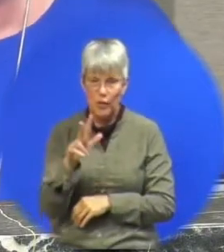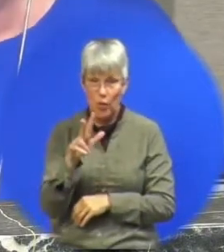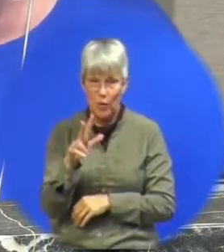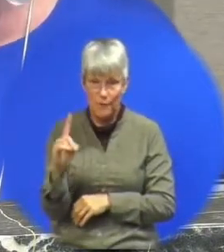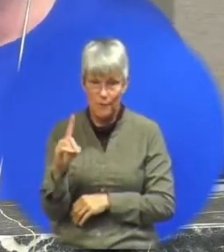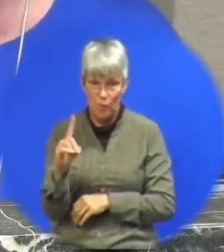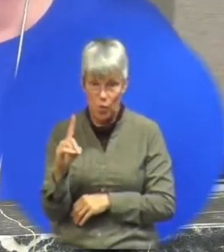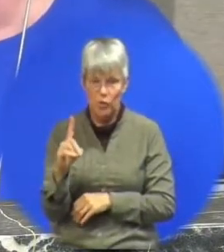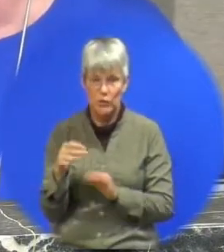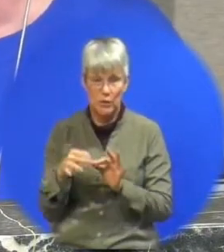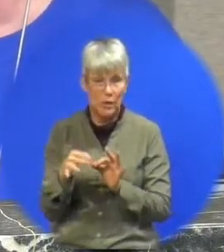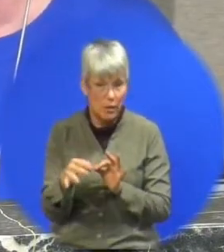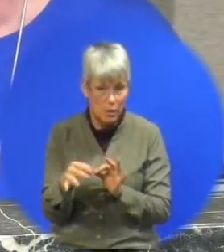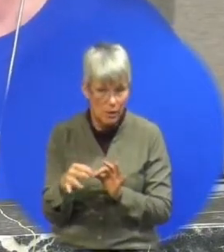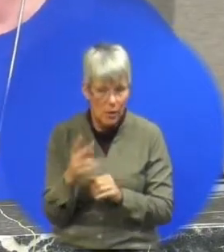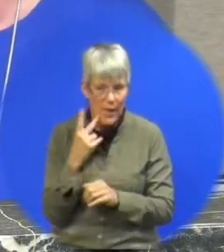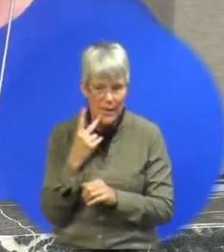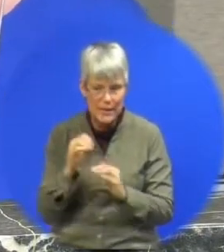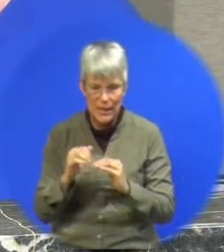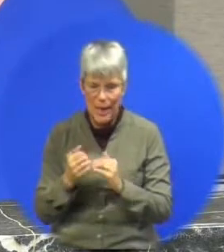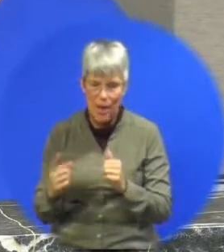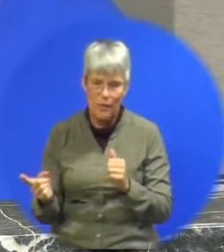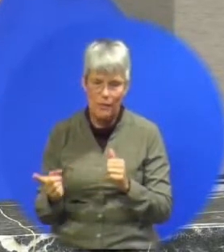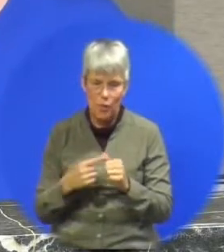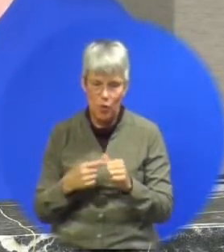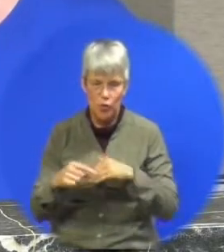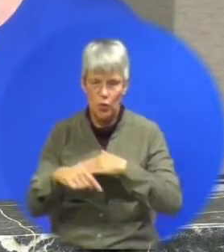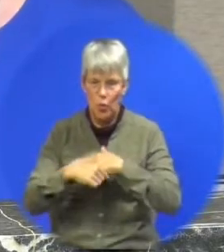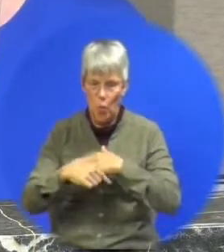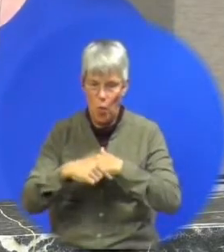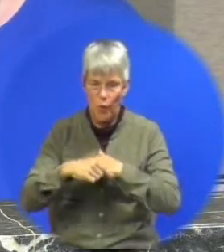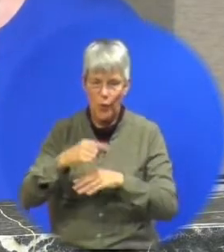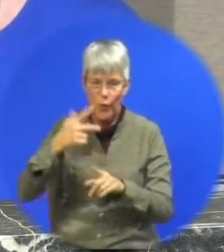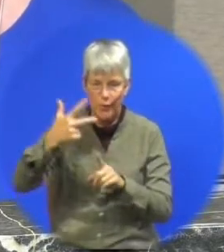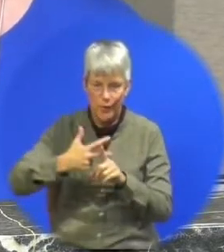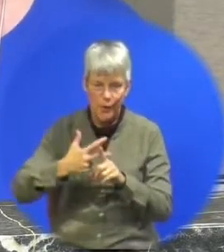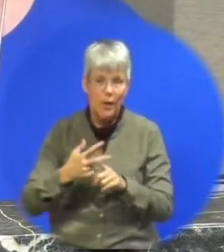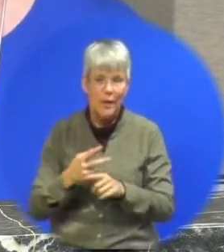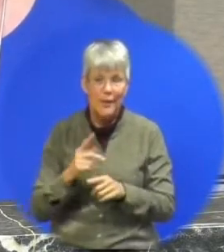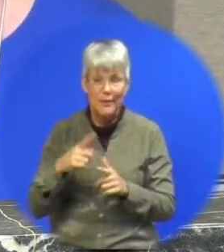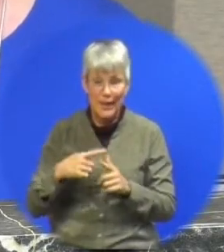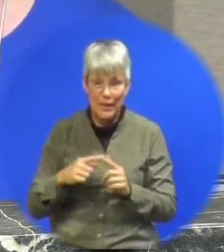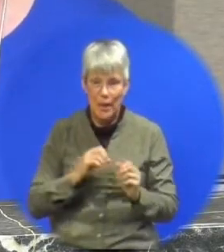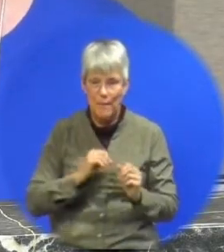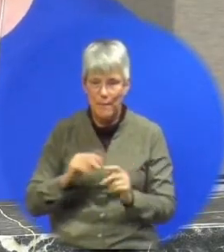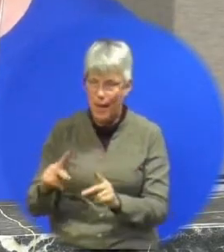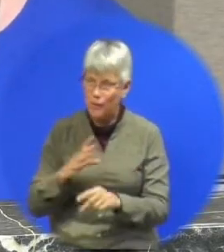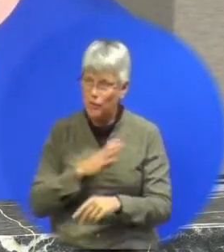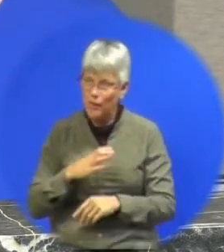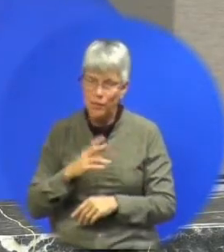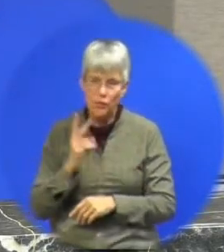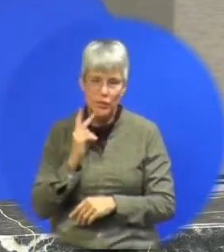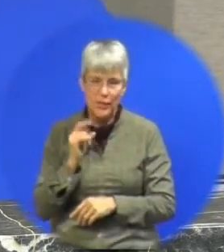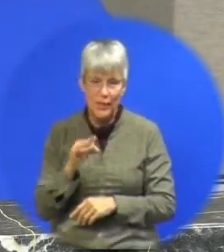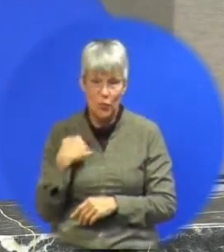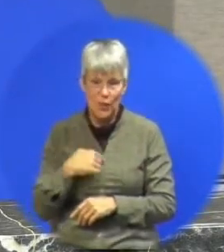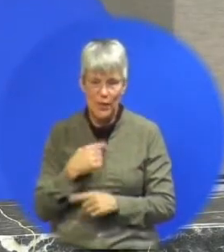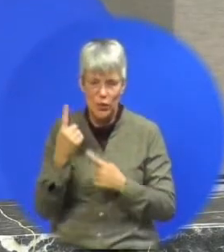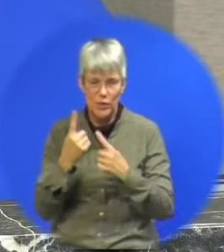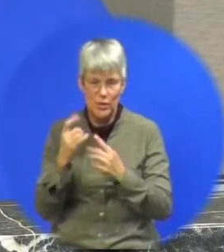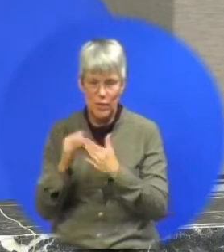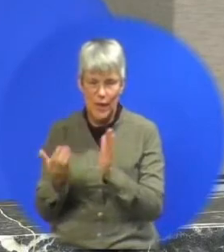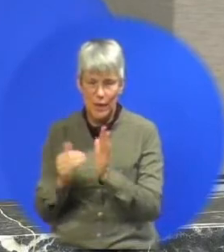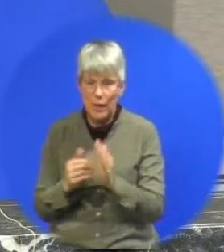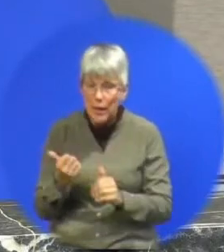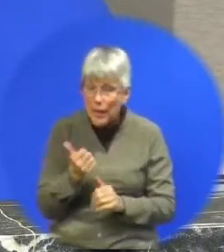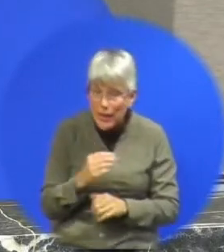we'll see how the first quarter goes. Come back to you if there's a need to consider that again. Do any members of council